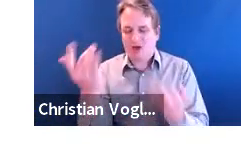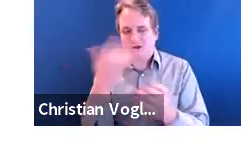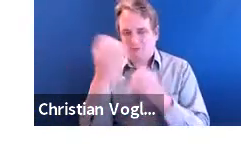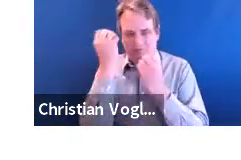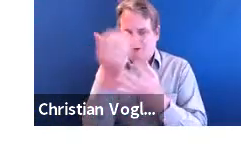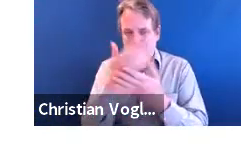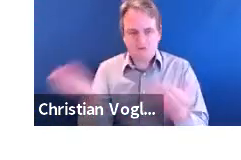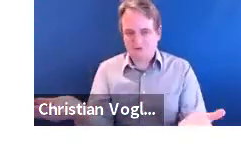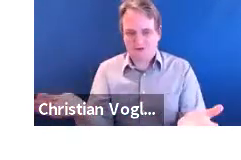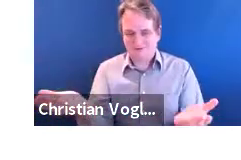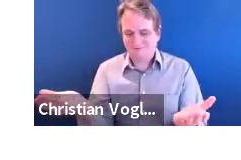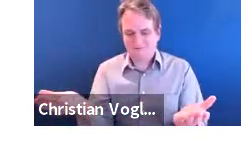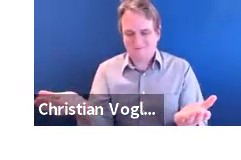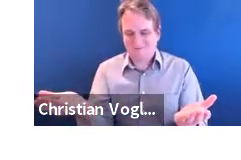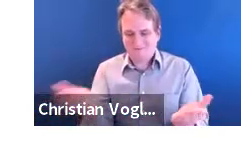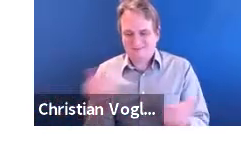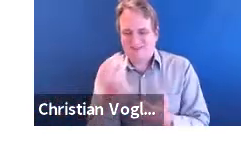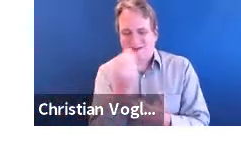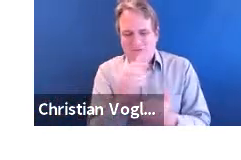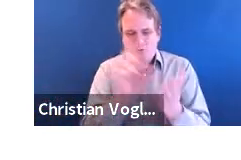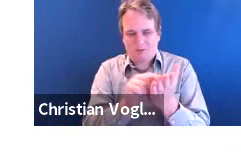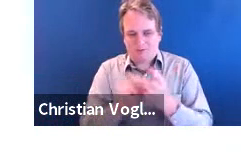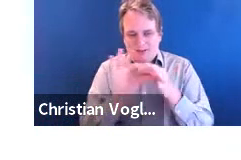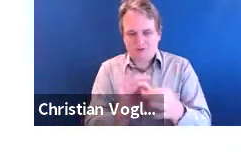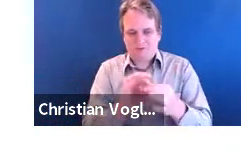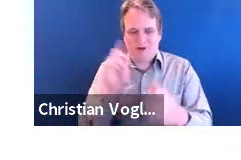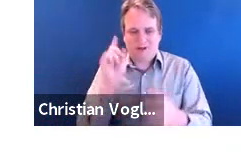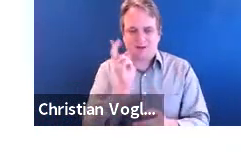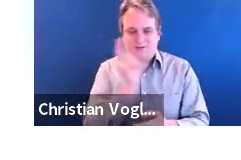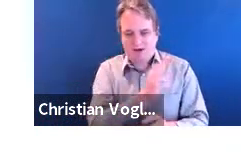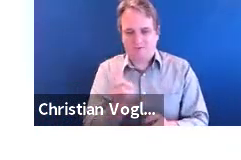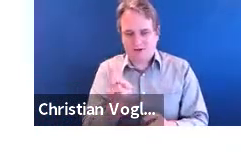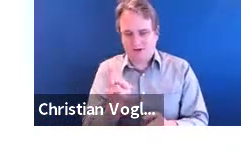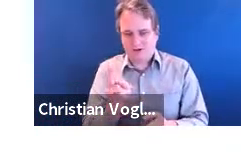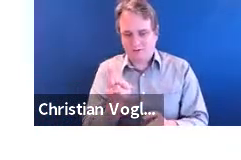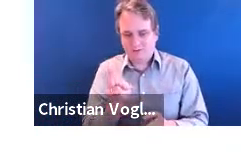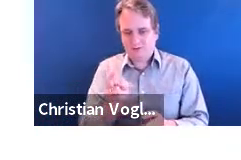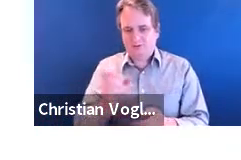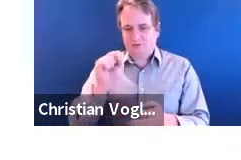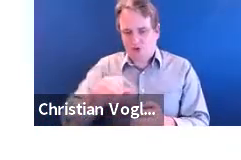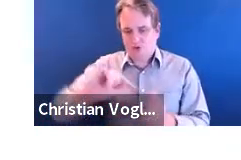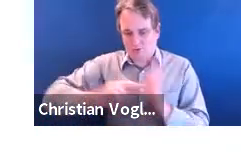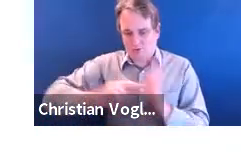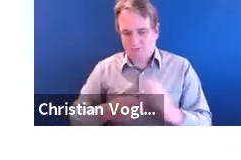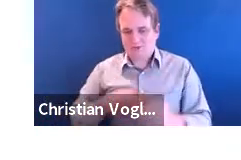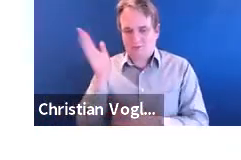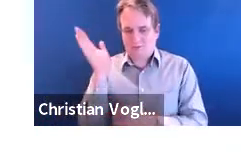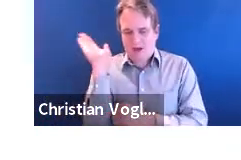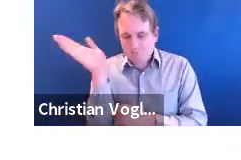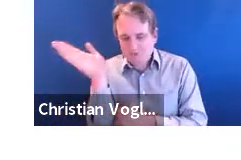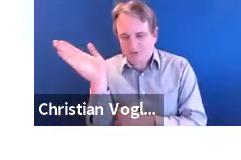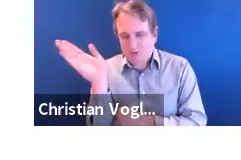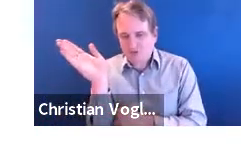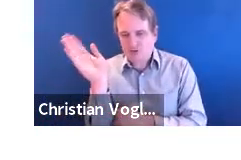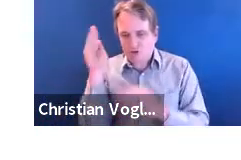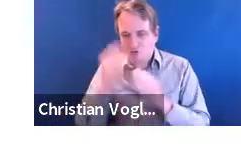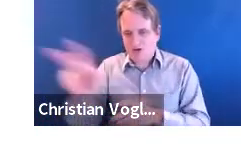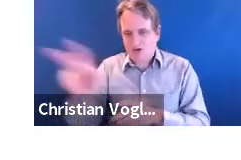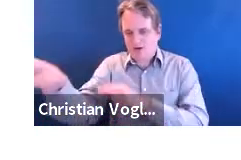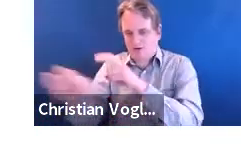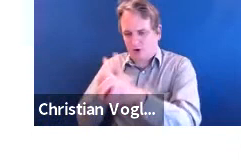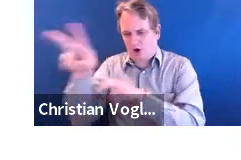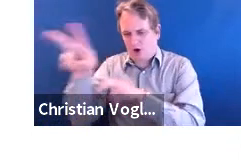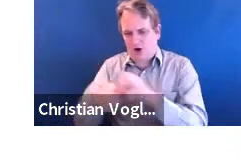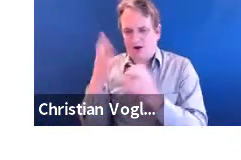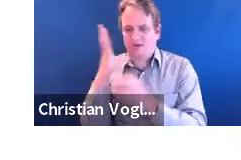is very little out there specifically on the deaf and hard of hearing experience. So there is some mention